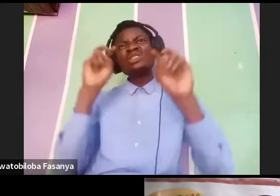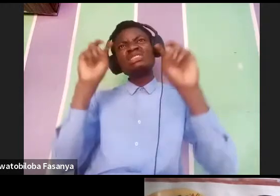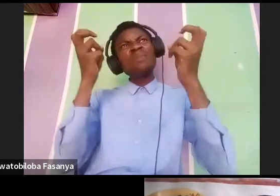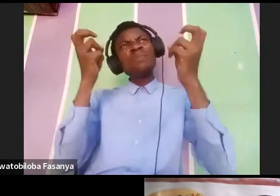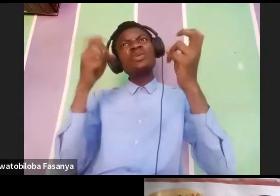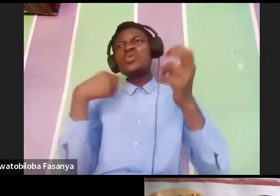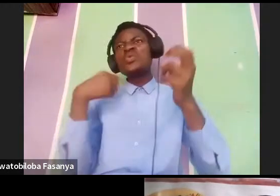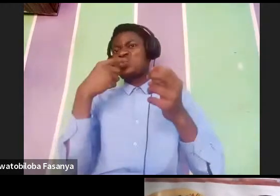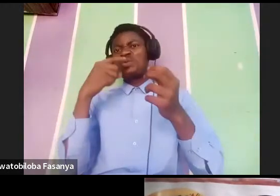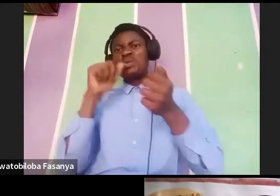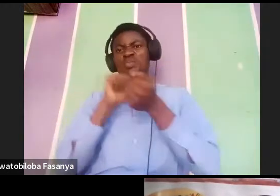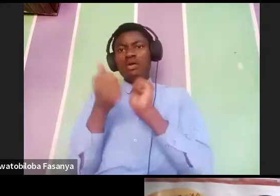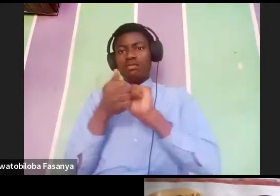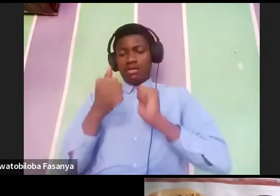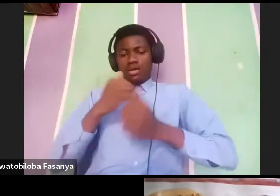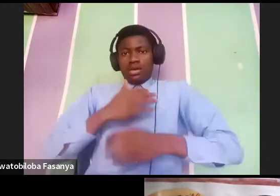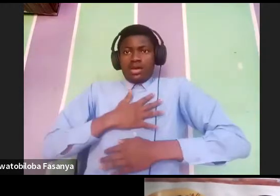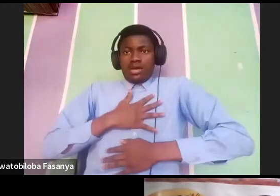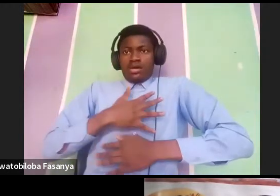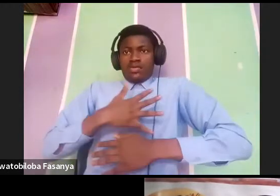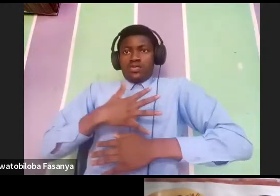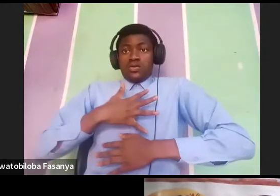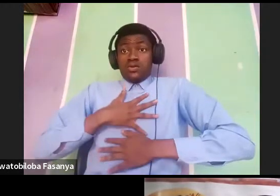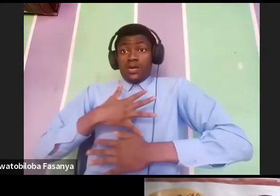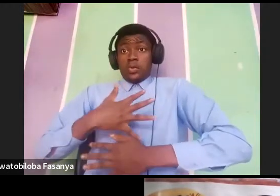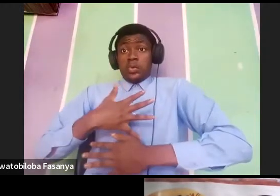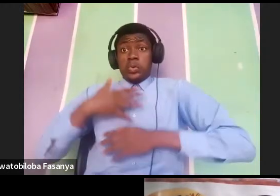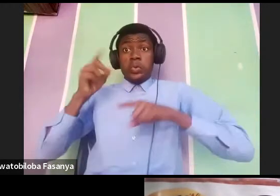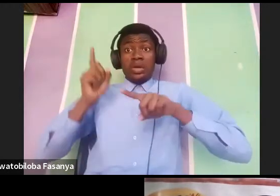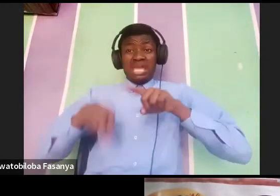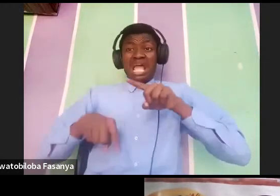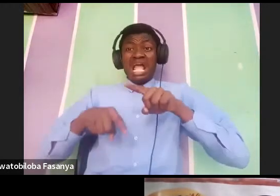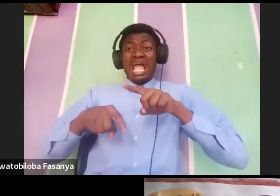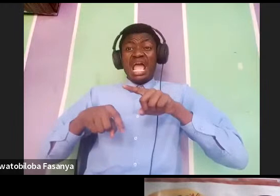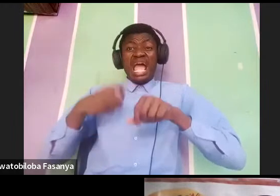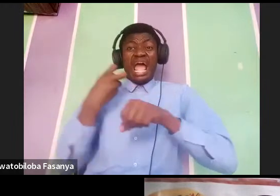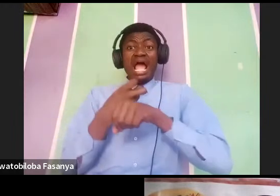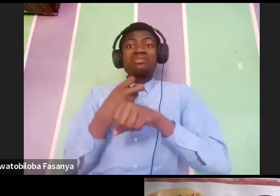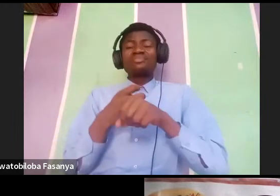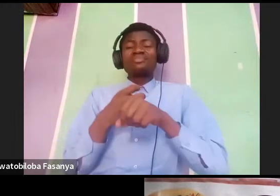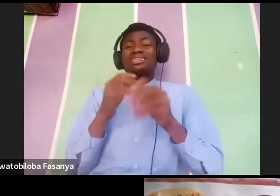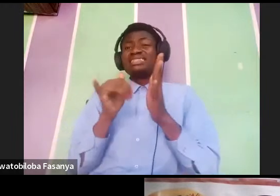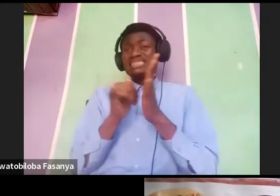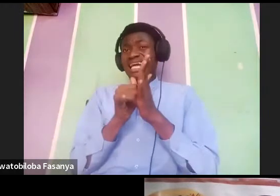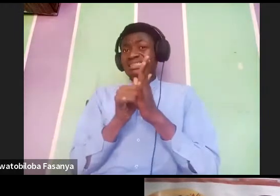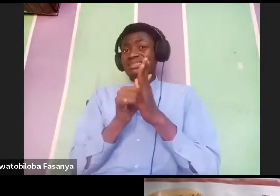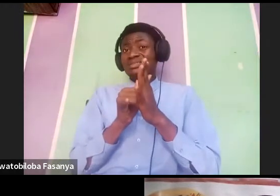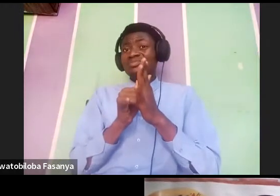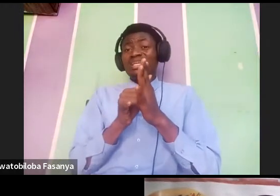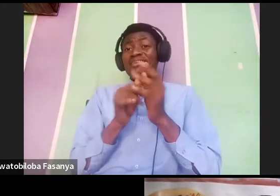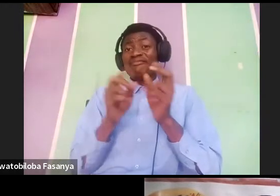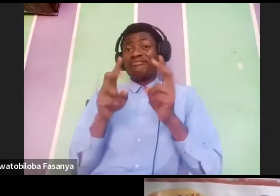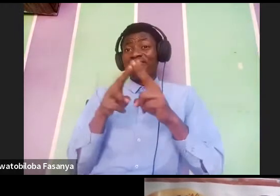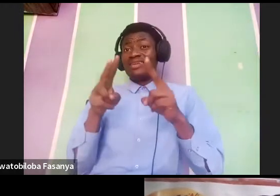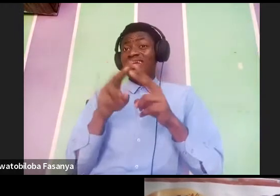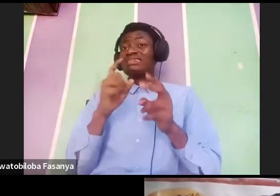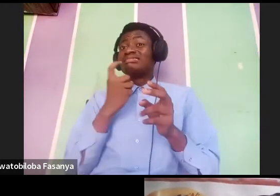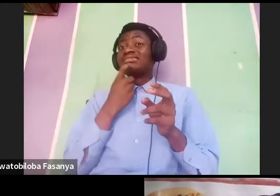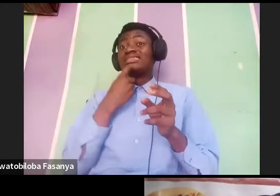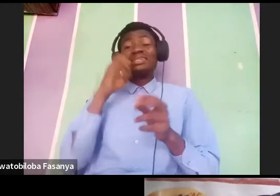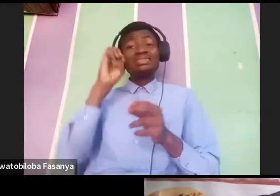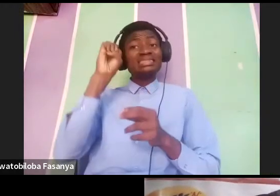the most serious, or I would say in quotes, it's actually a kind of serious emergency that should not be